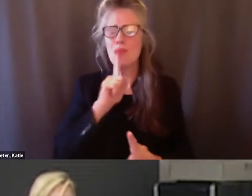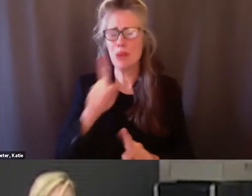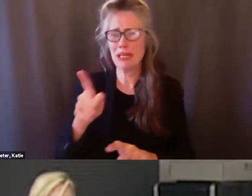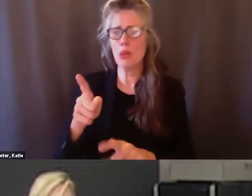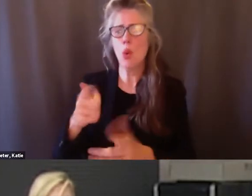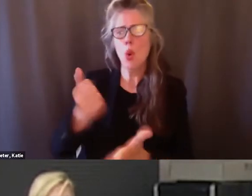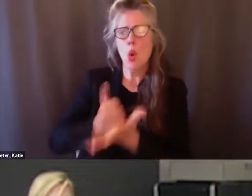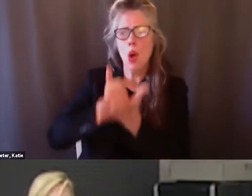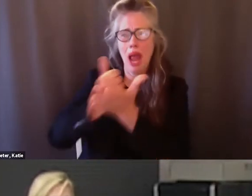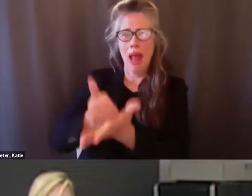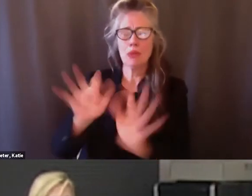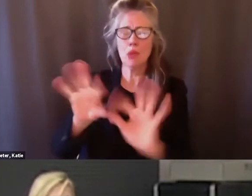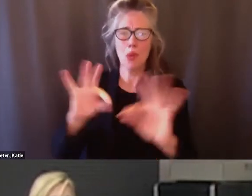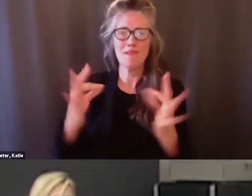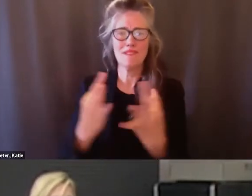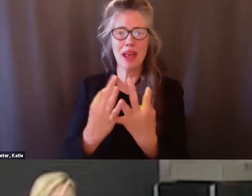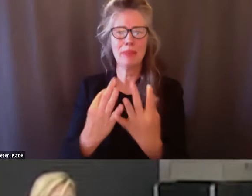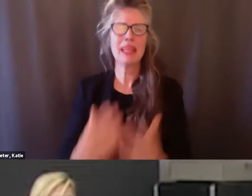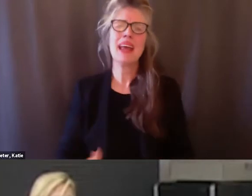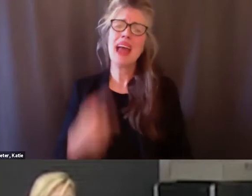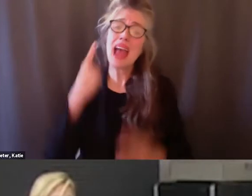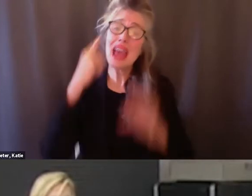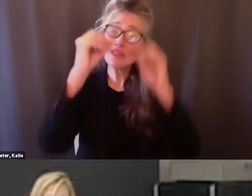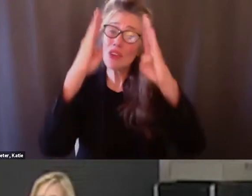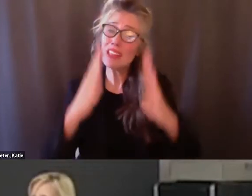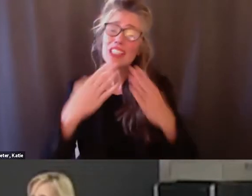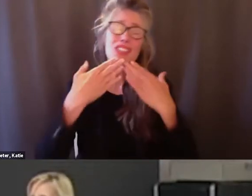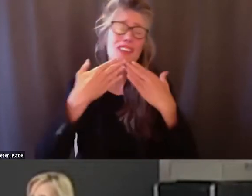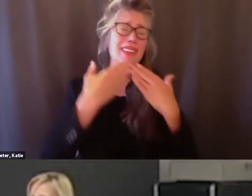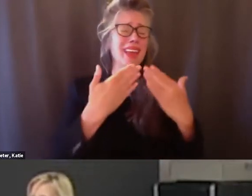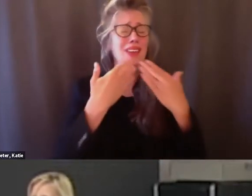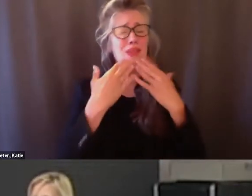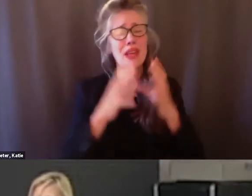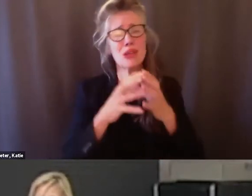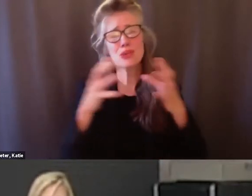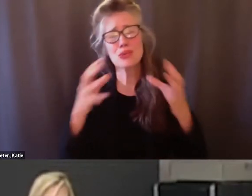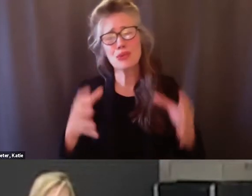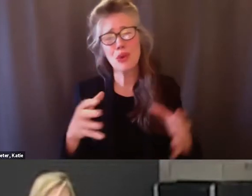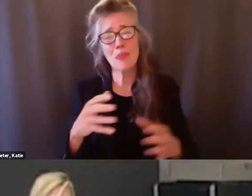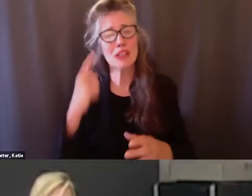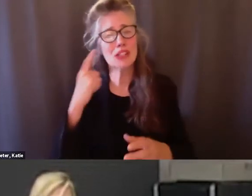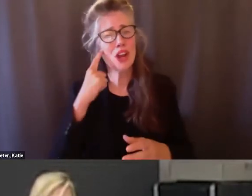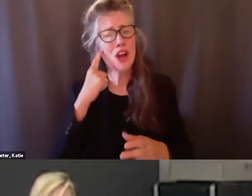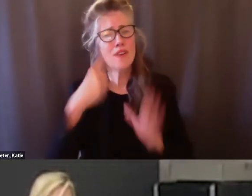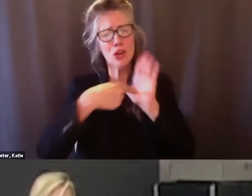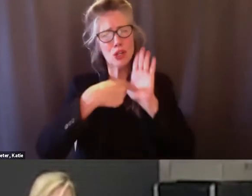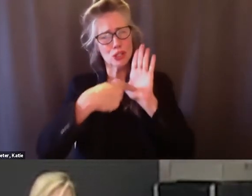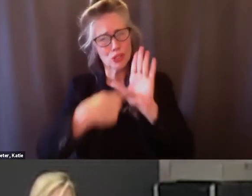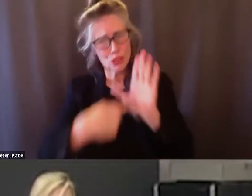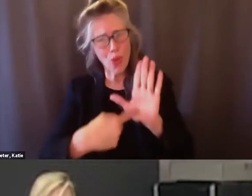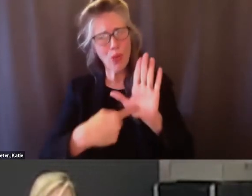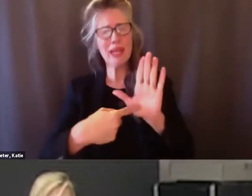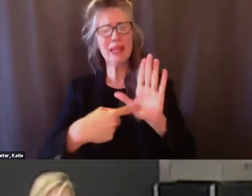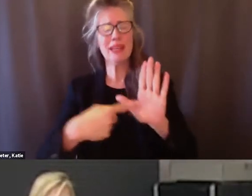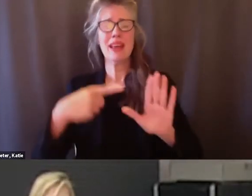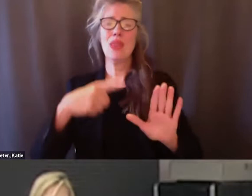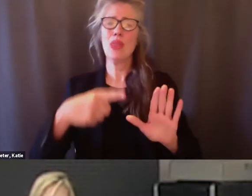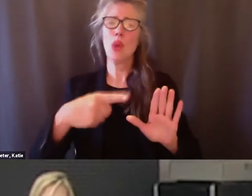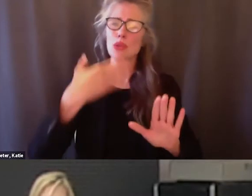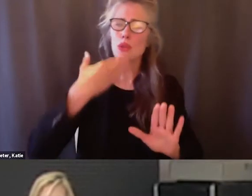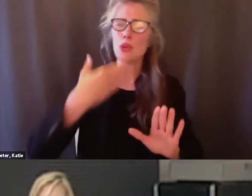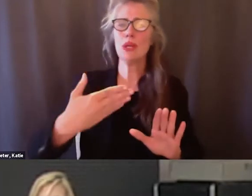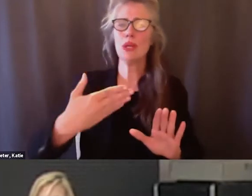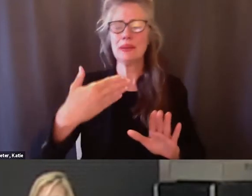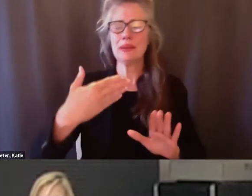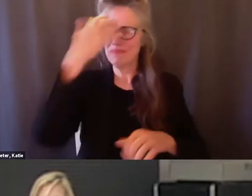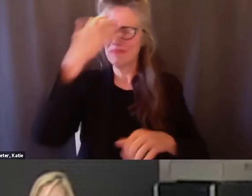thank you to the teachers. I just can't thank them enough for exhibiting the habits of mind and having